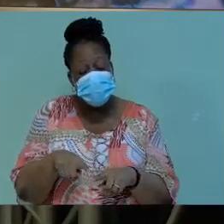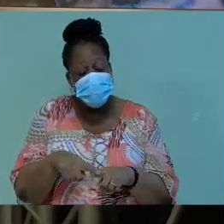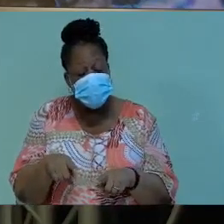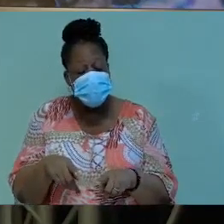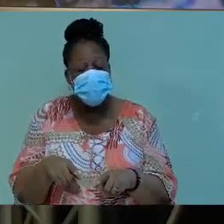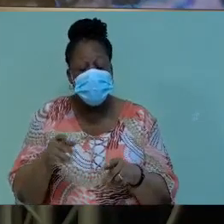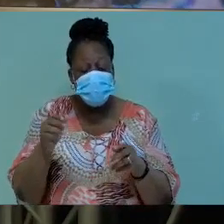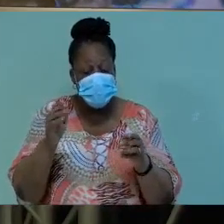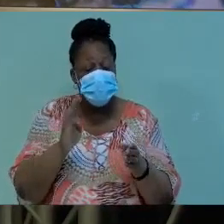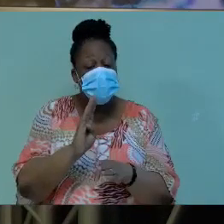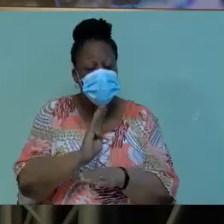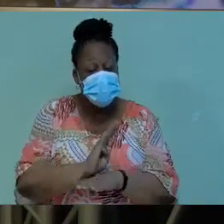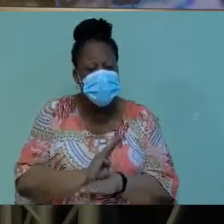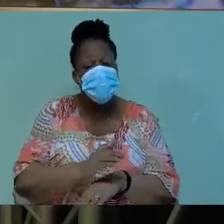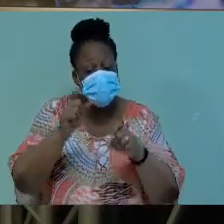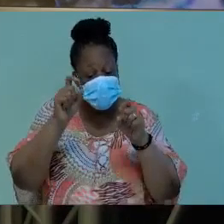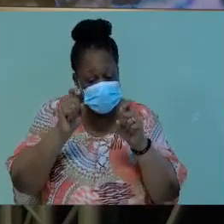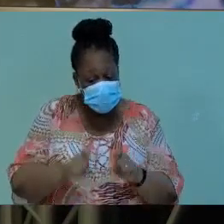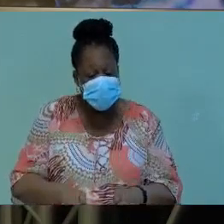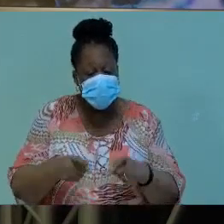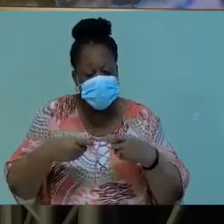Business must continue.